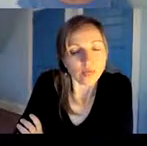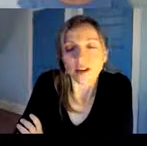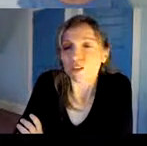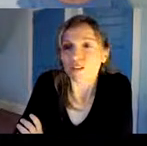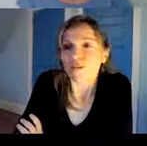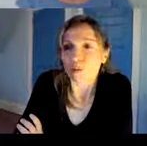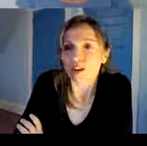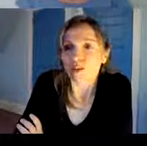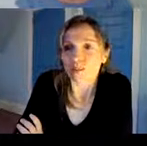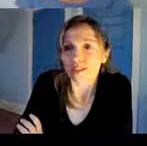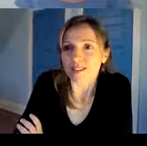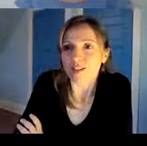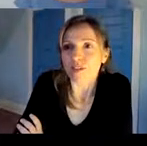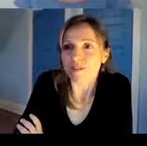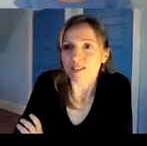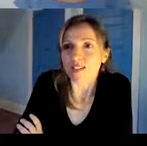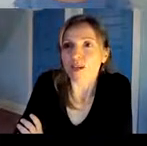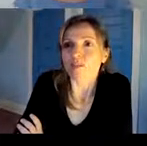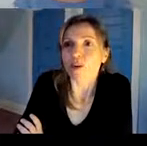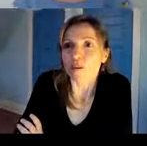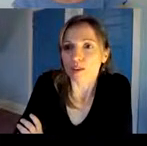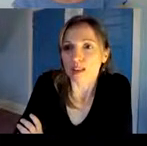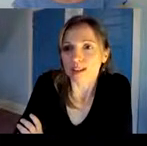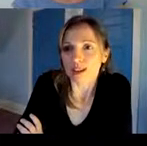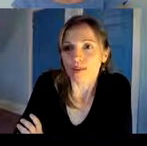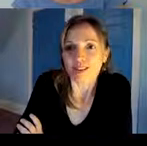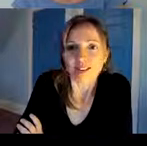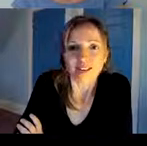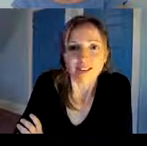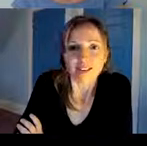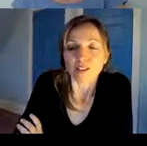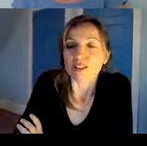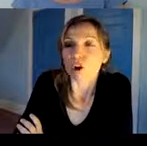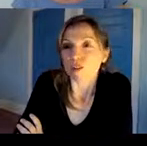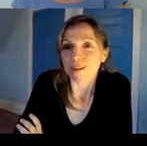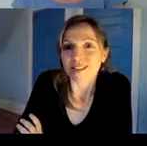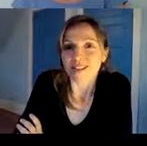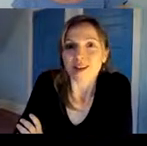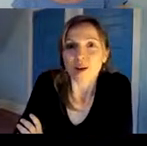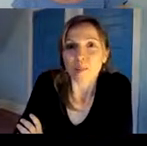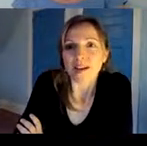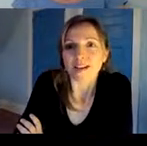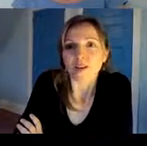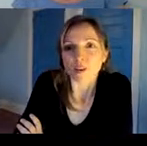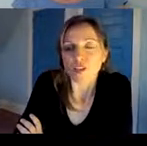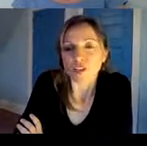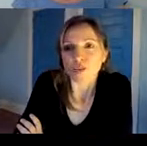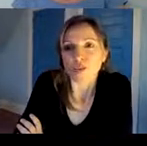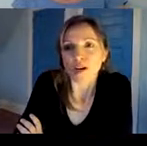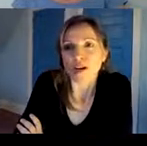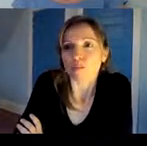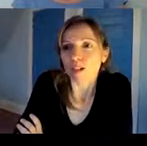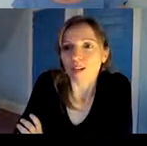approximately 1,400 species. So definitely we have way more than that now. And that's all species. But according